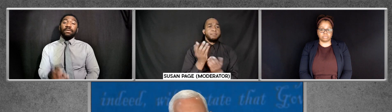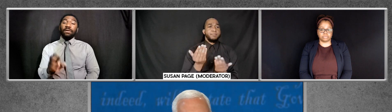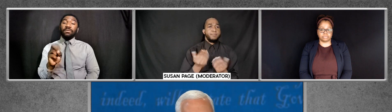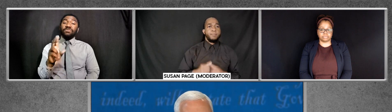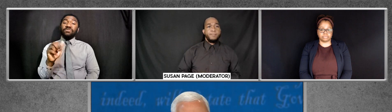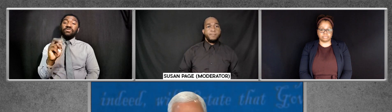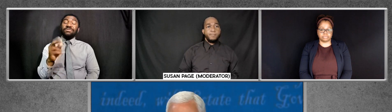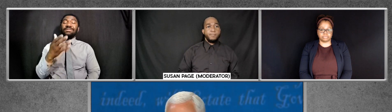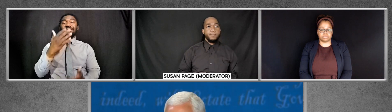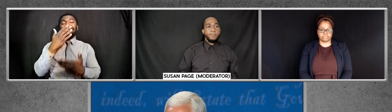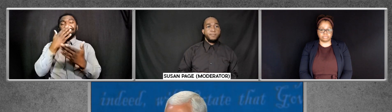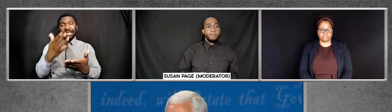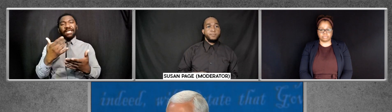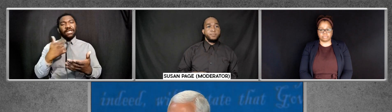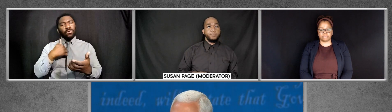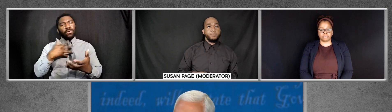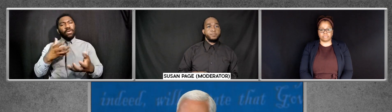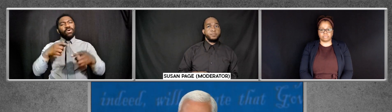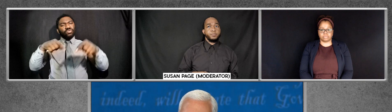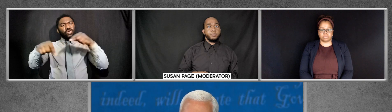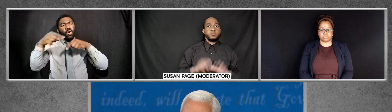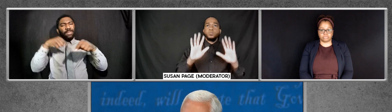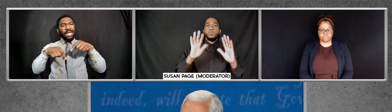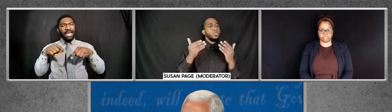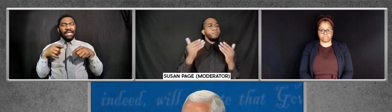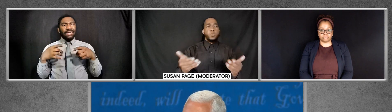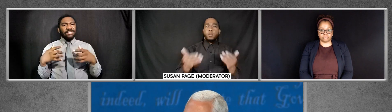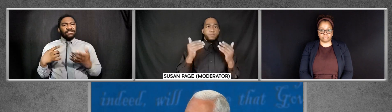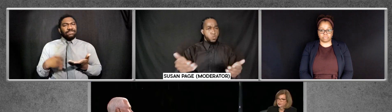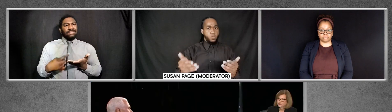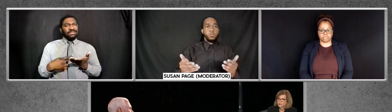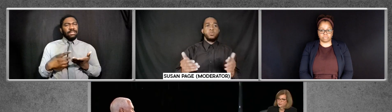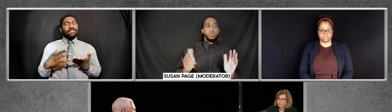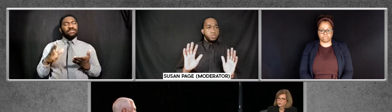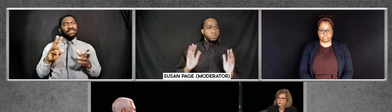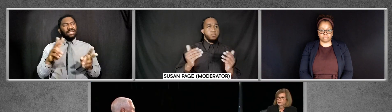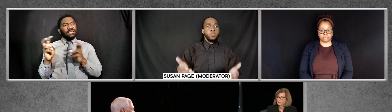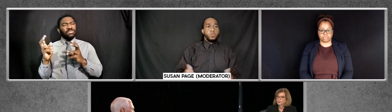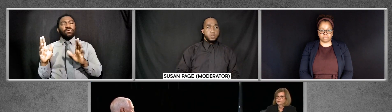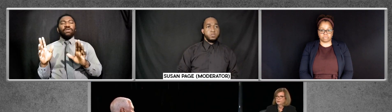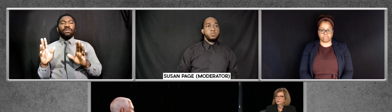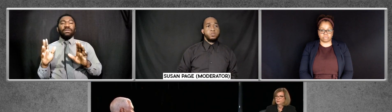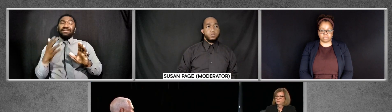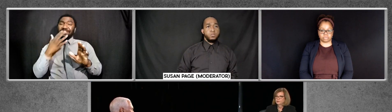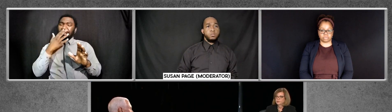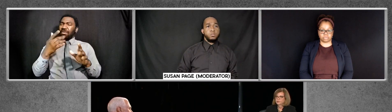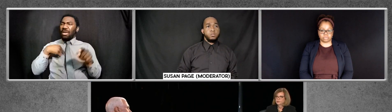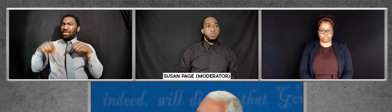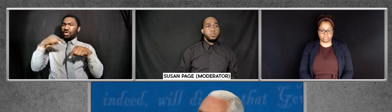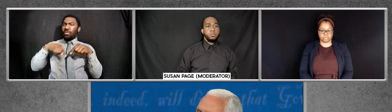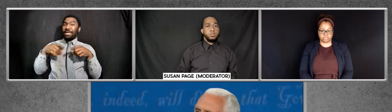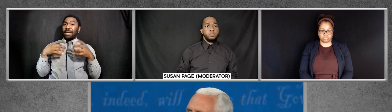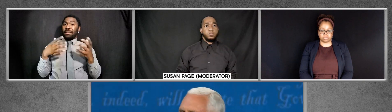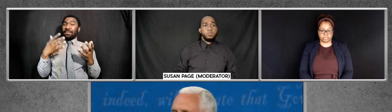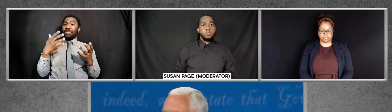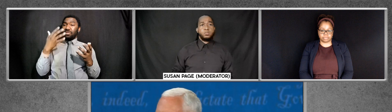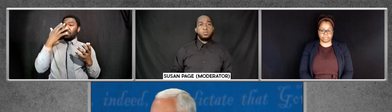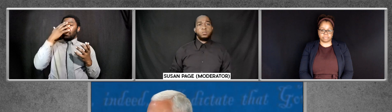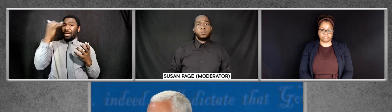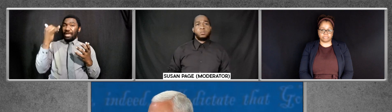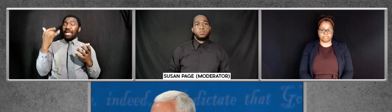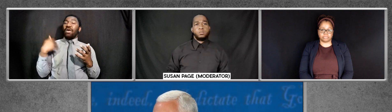back. I think we need to move on to the thank issue you, of but I would like to vice go back presidency. because the reality is that we're going to